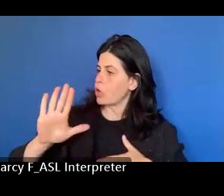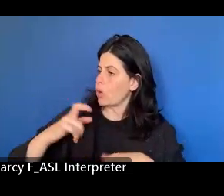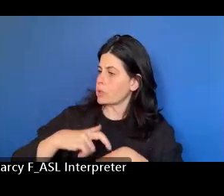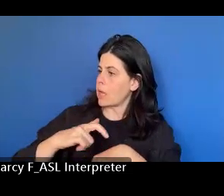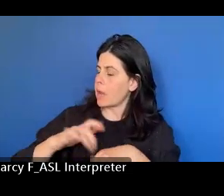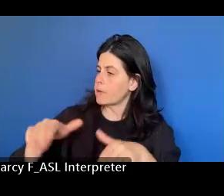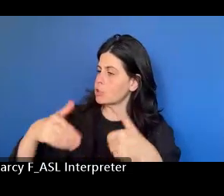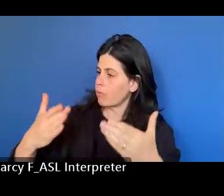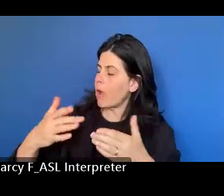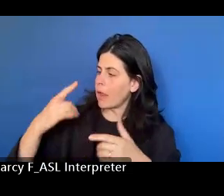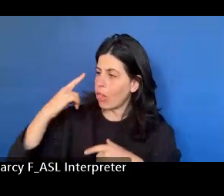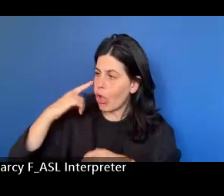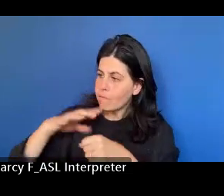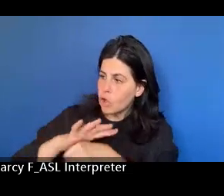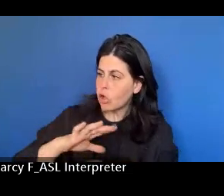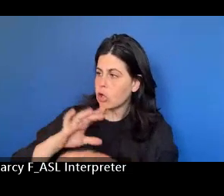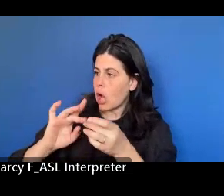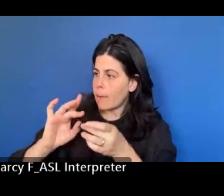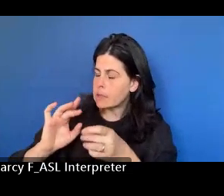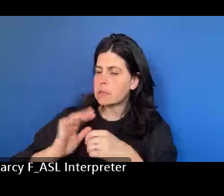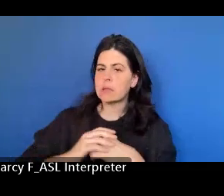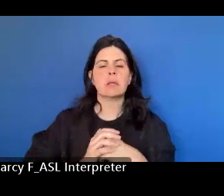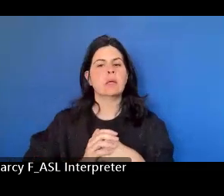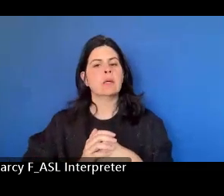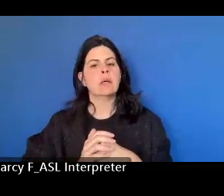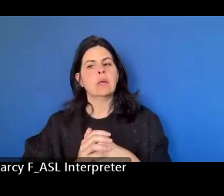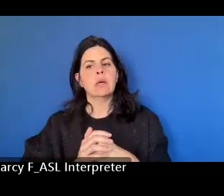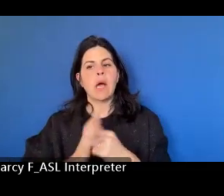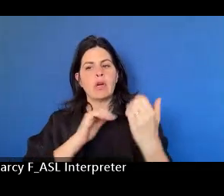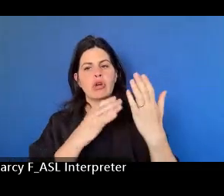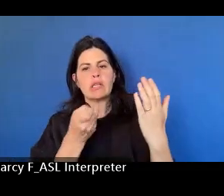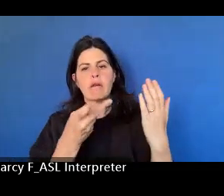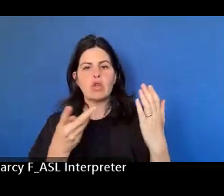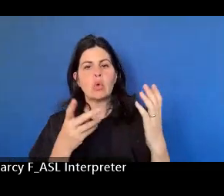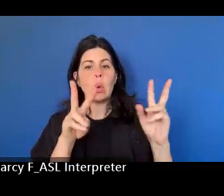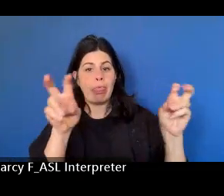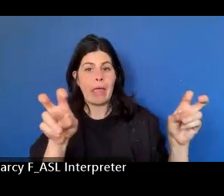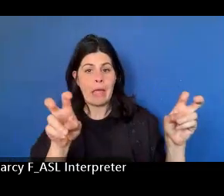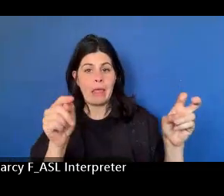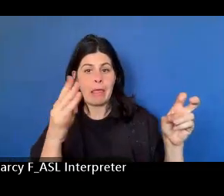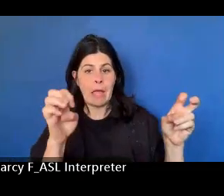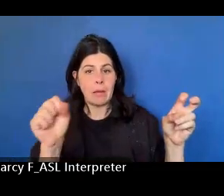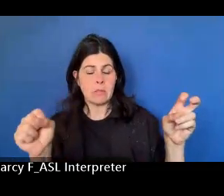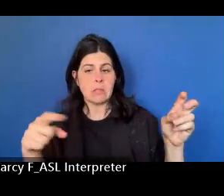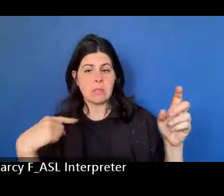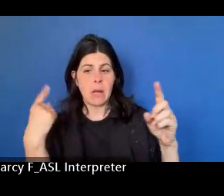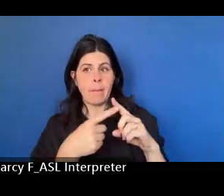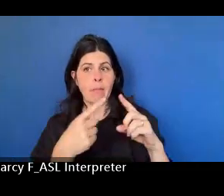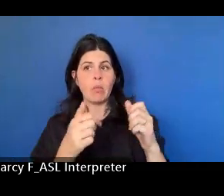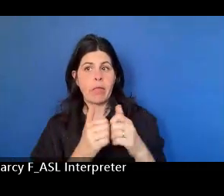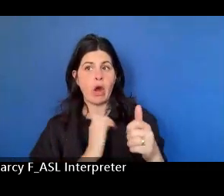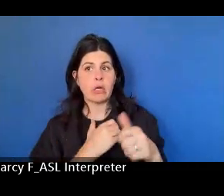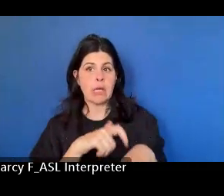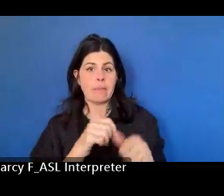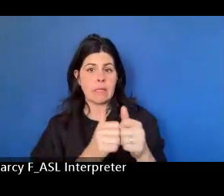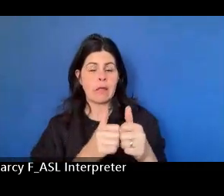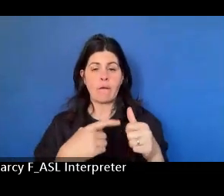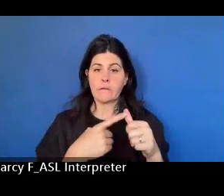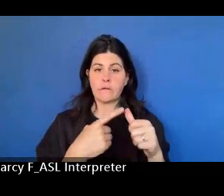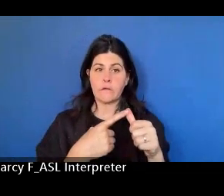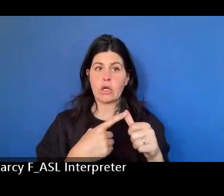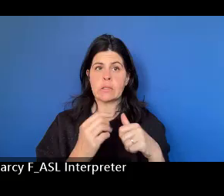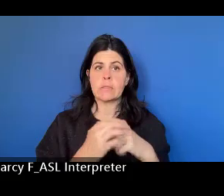thoughtful comments. I did want to just address a few themes that have come up so far in our time together. The first one is I just